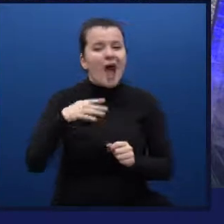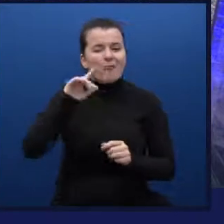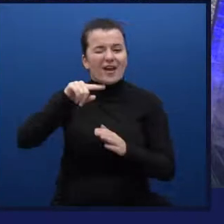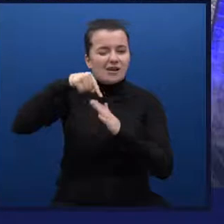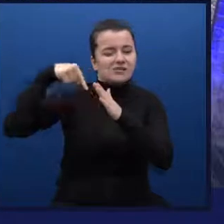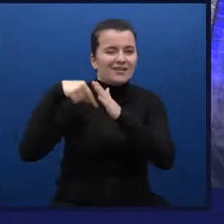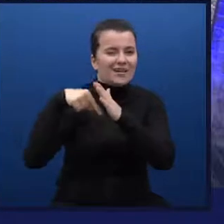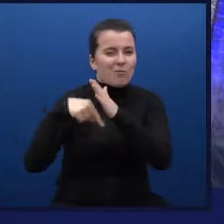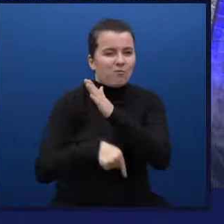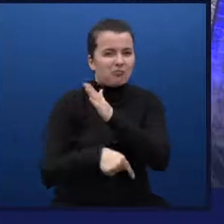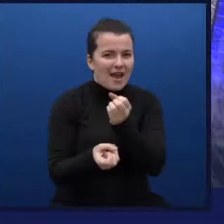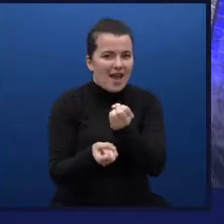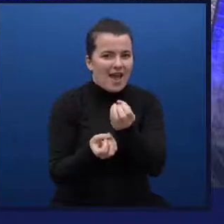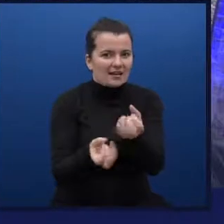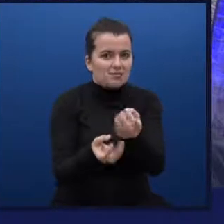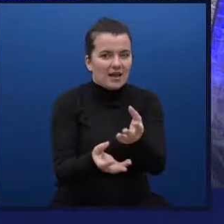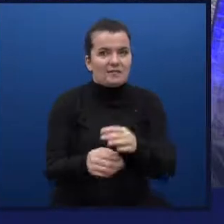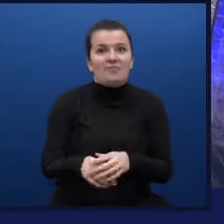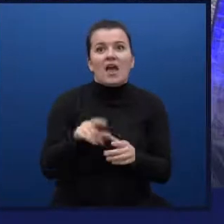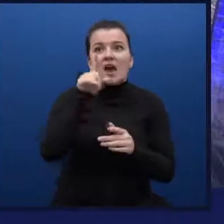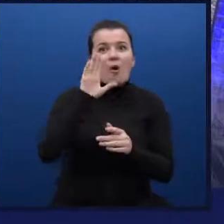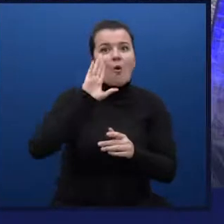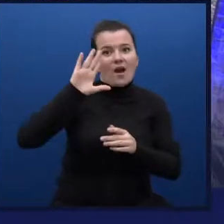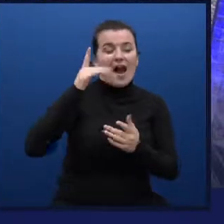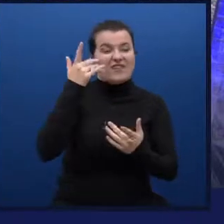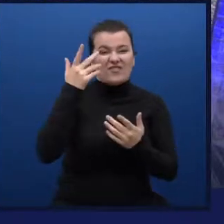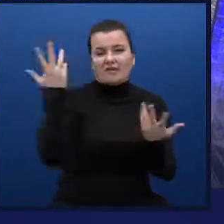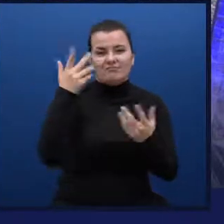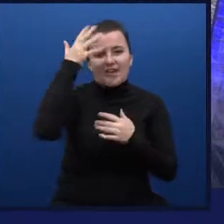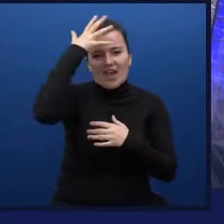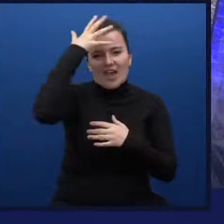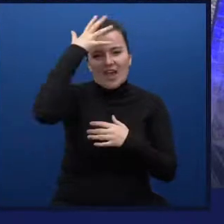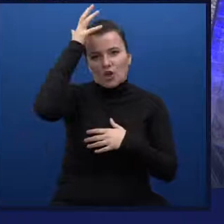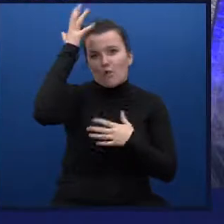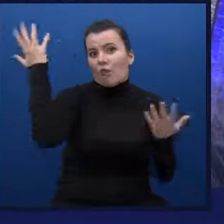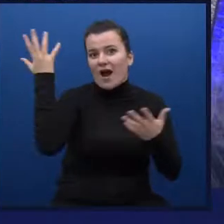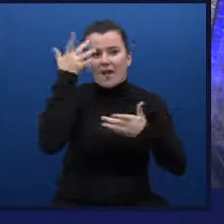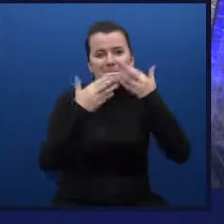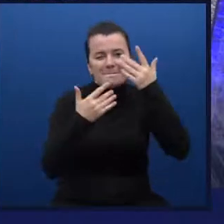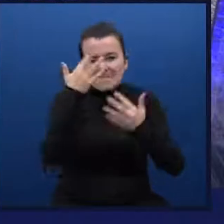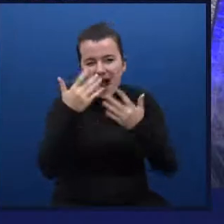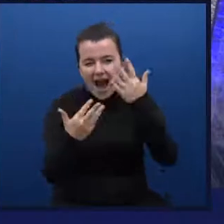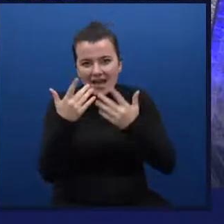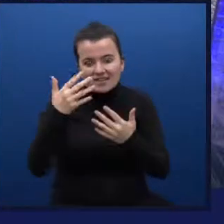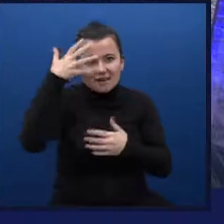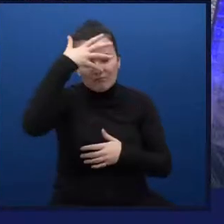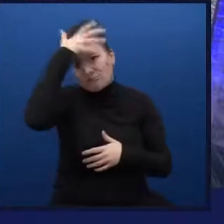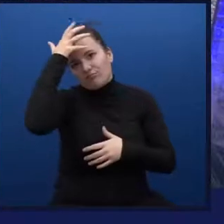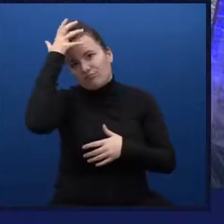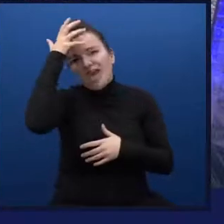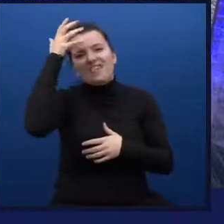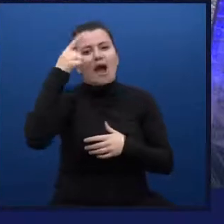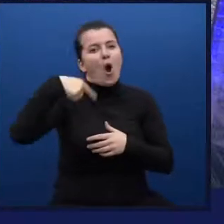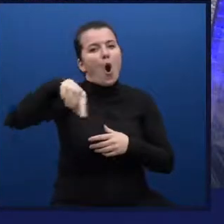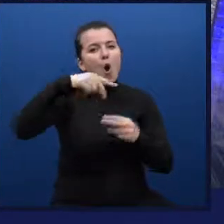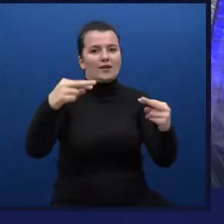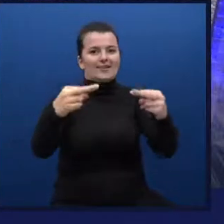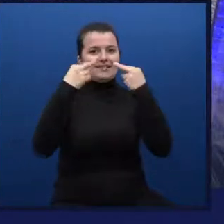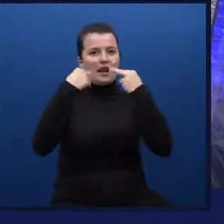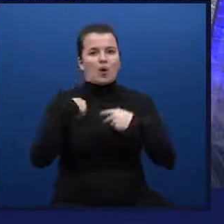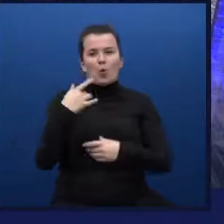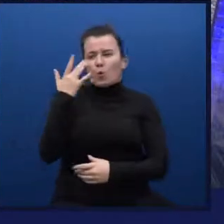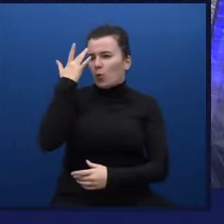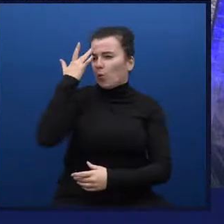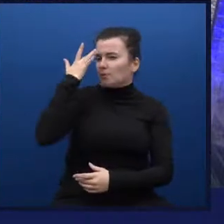it's because when I talk about maths, I mess up my hair because then everyone thinks it's smarter that way. I pulled out all my